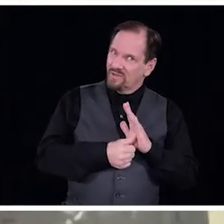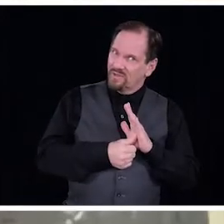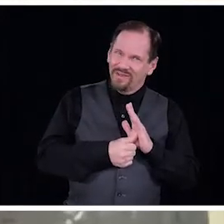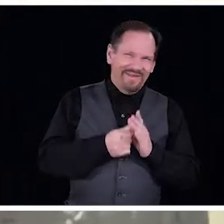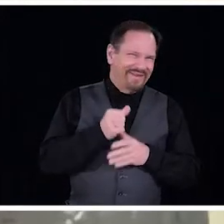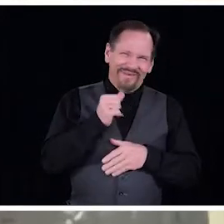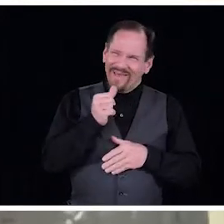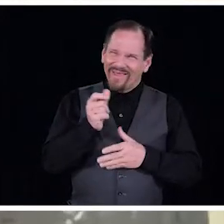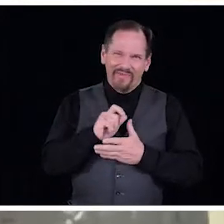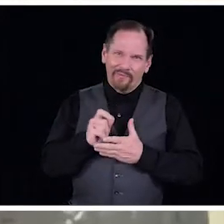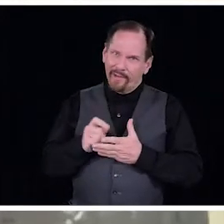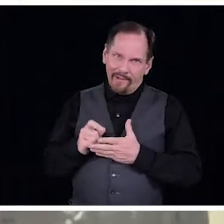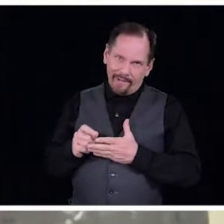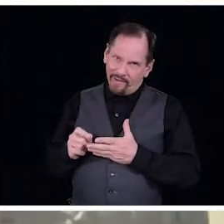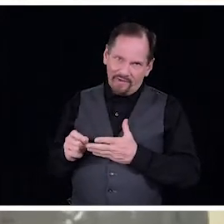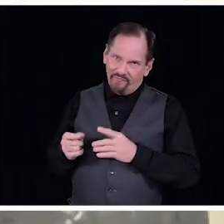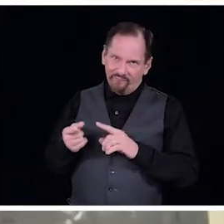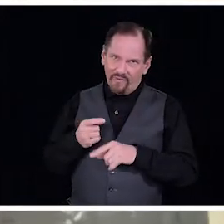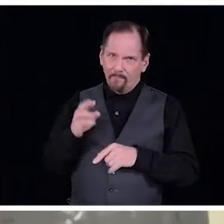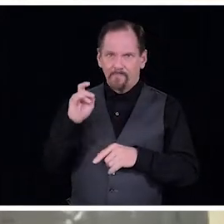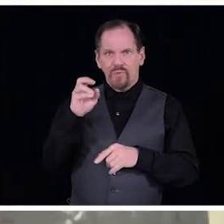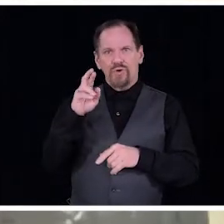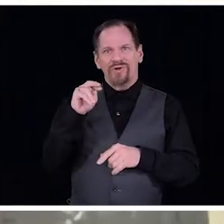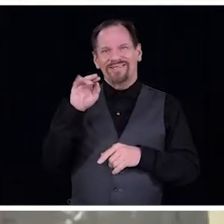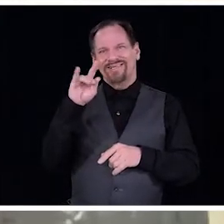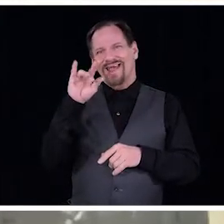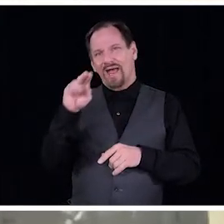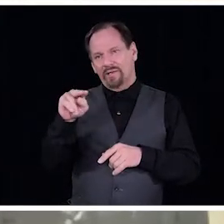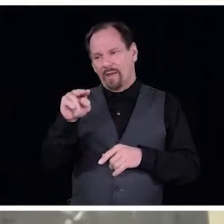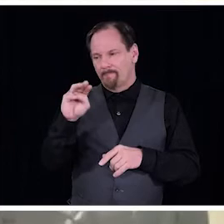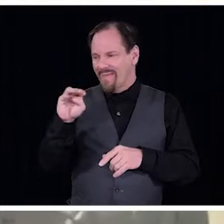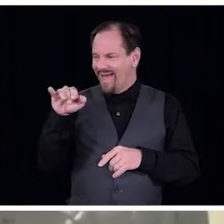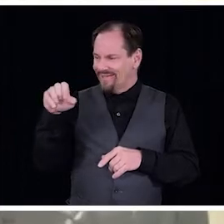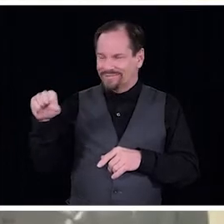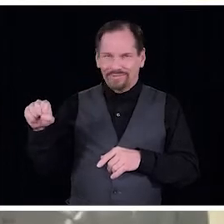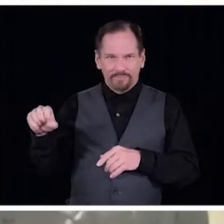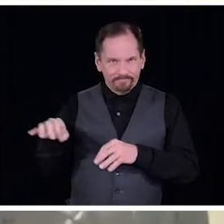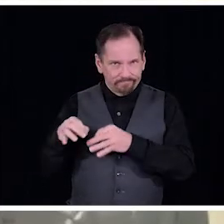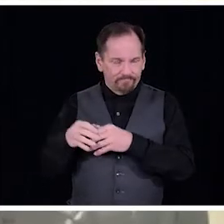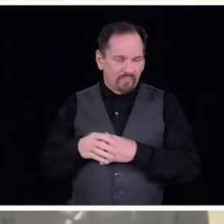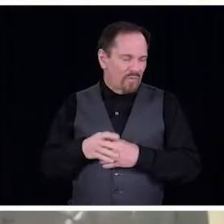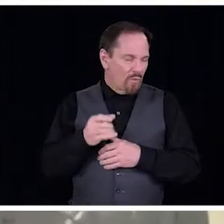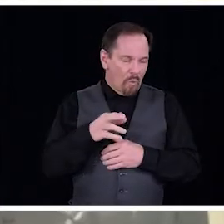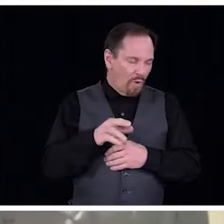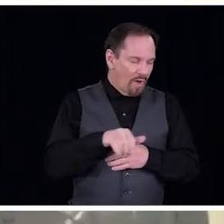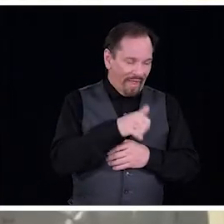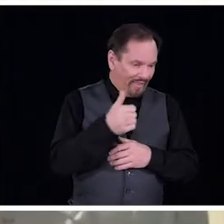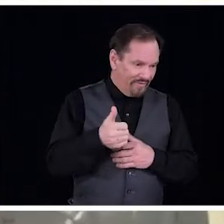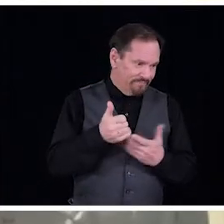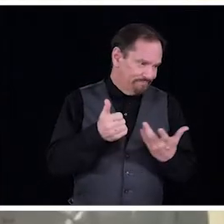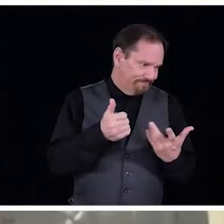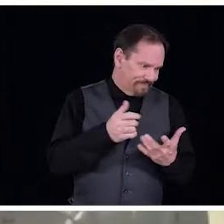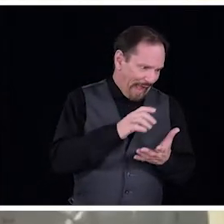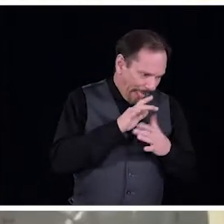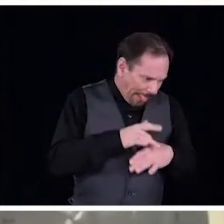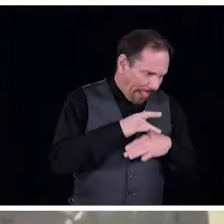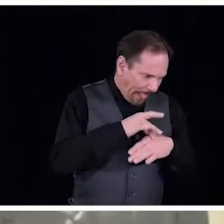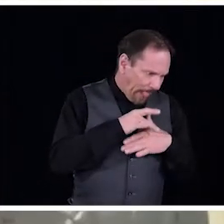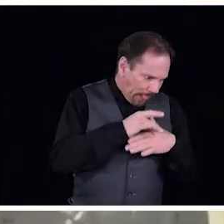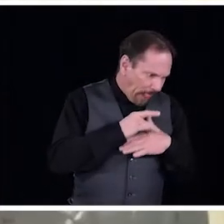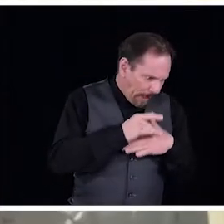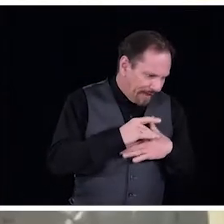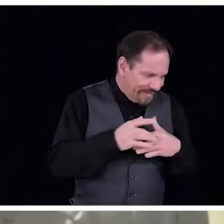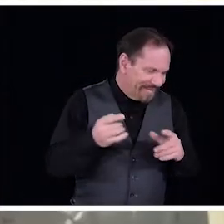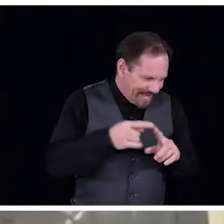writing of the Agnus Dei from the Bernstein Mass, or specific excerpts and other repertoire that I obsessed over for perfection.